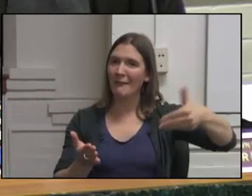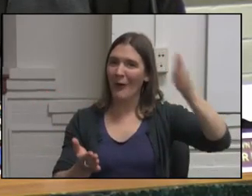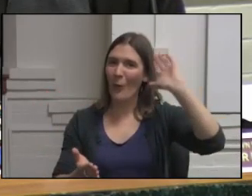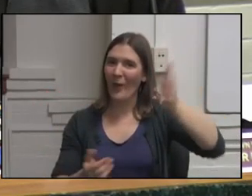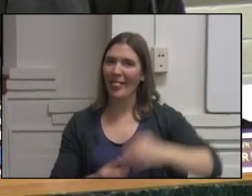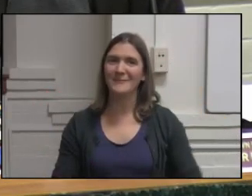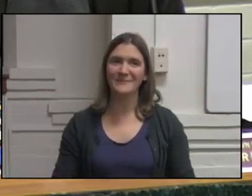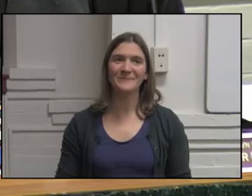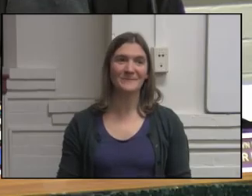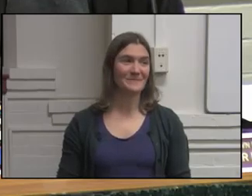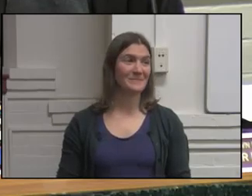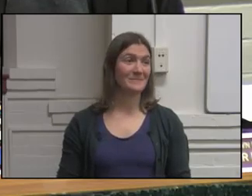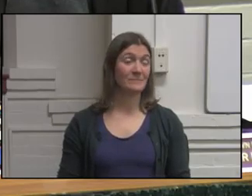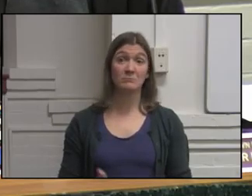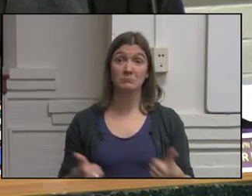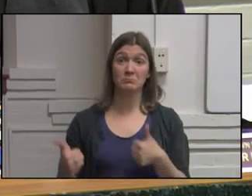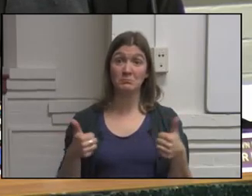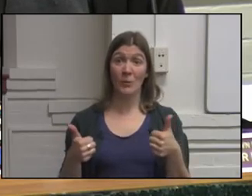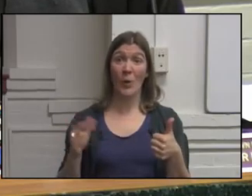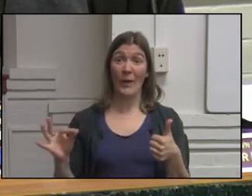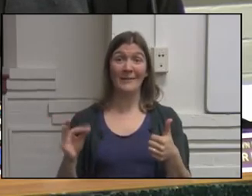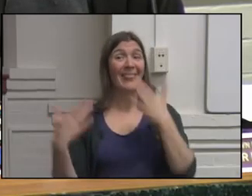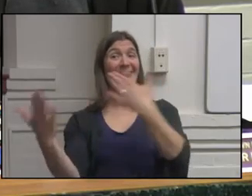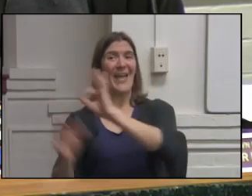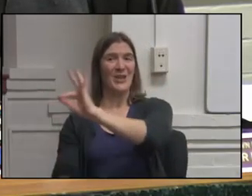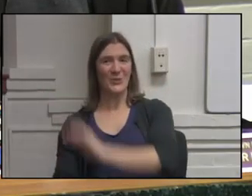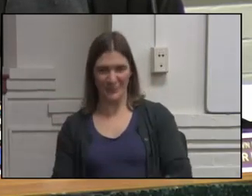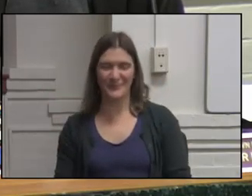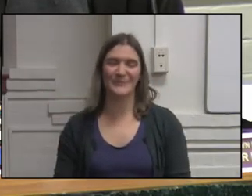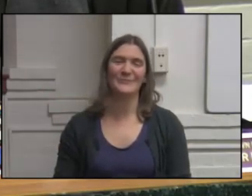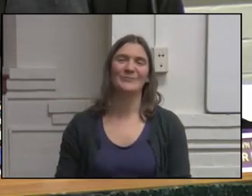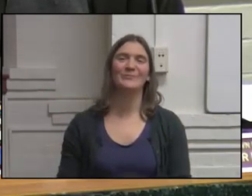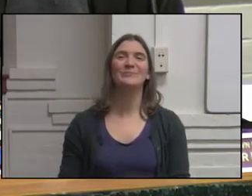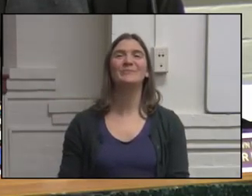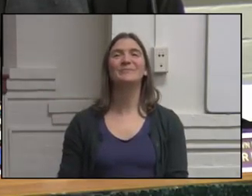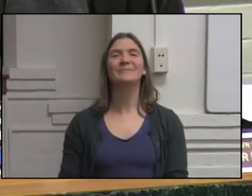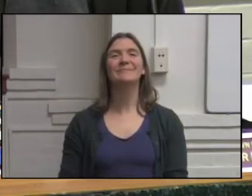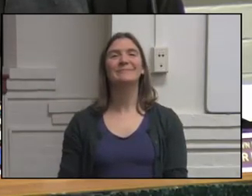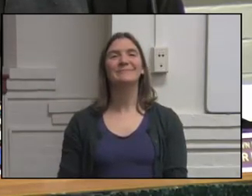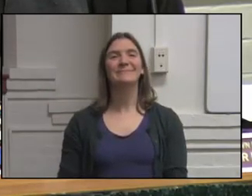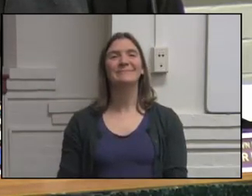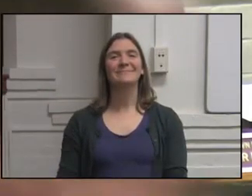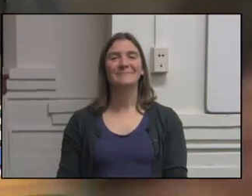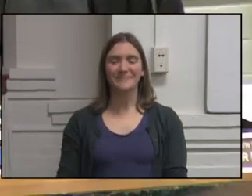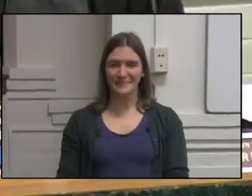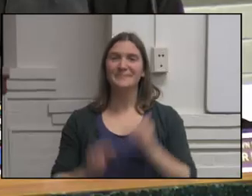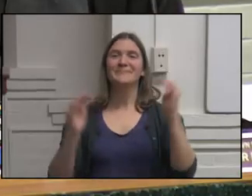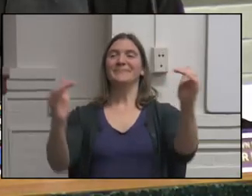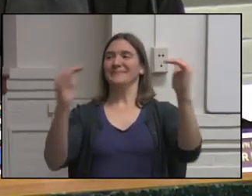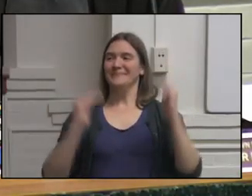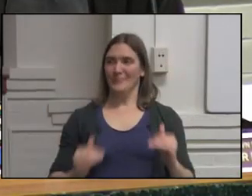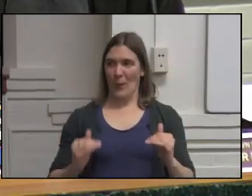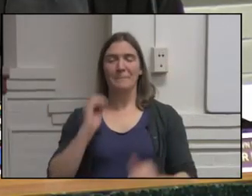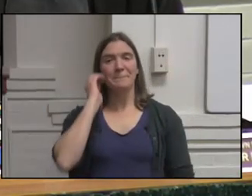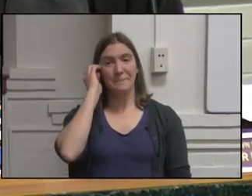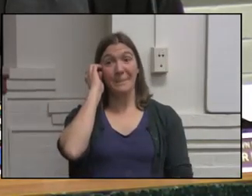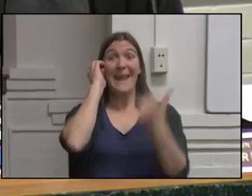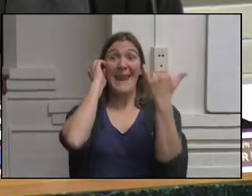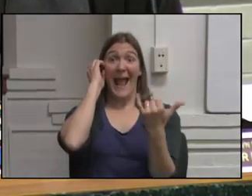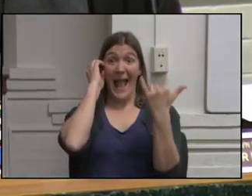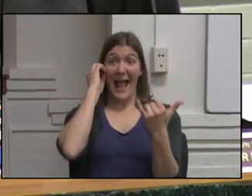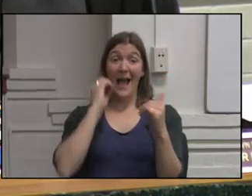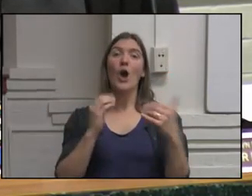way. Yeah? Thank you. Excellent. Thanks. Thank you. Okay. At this time, we are